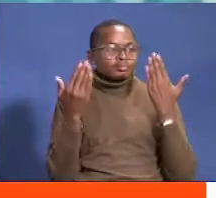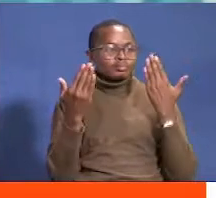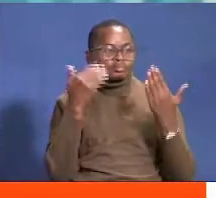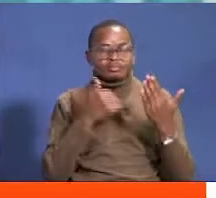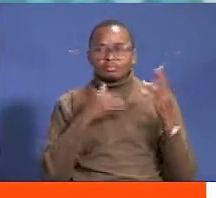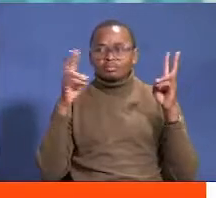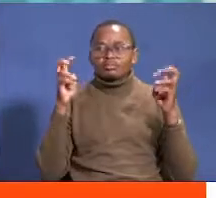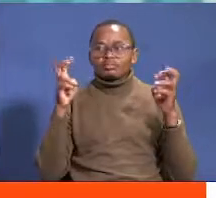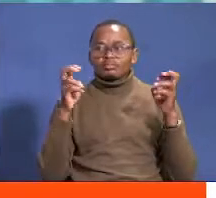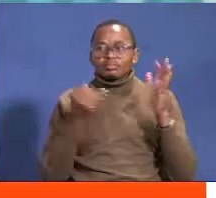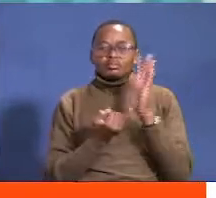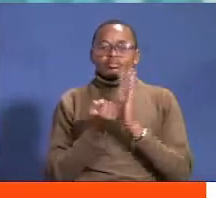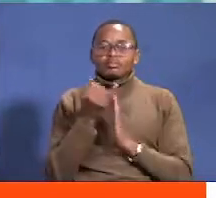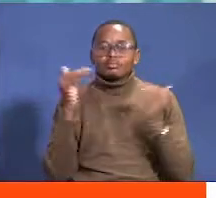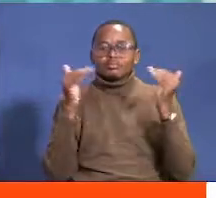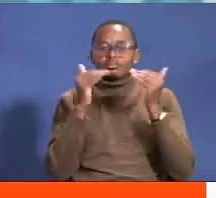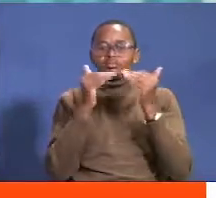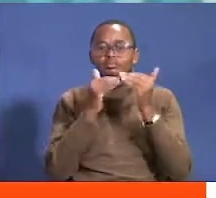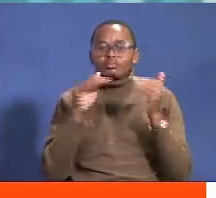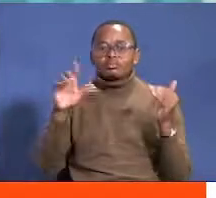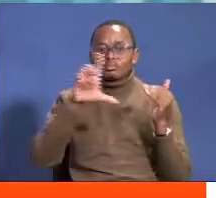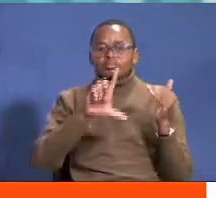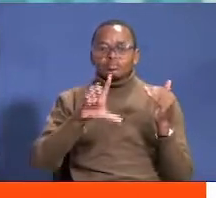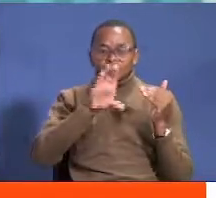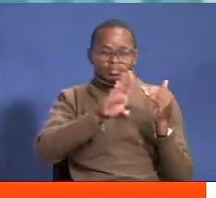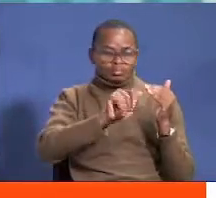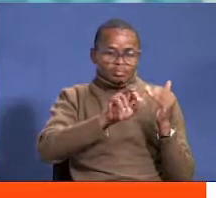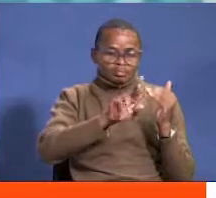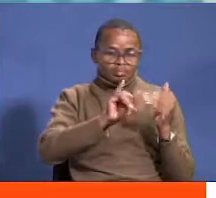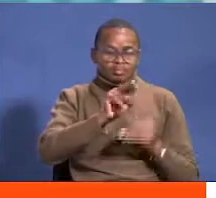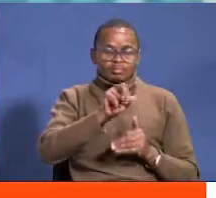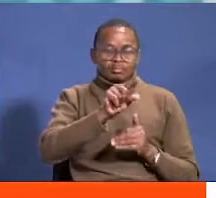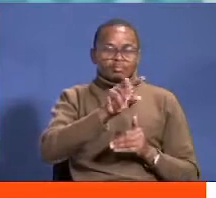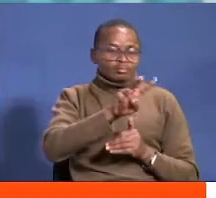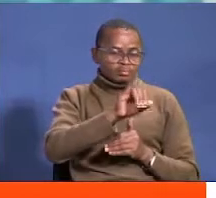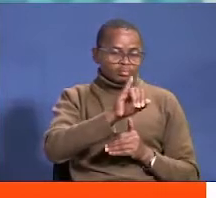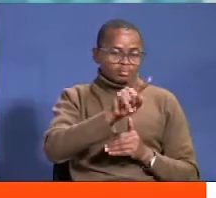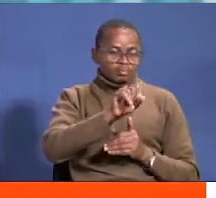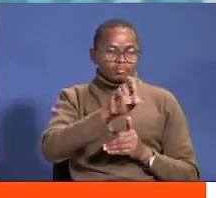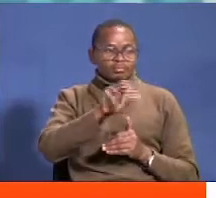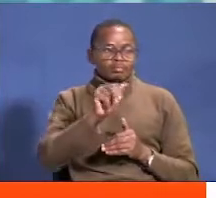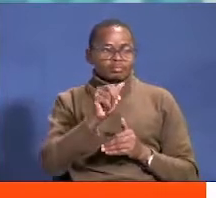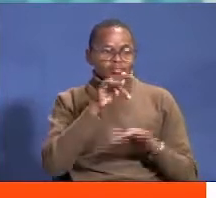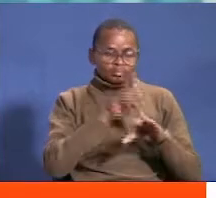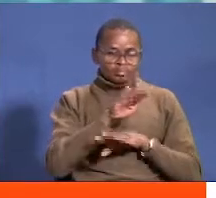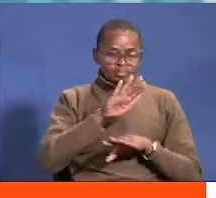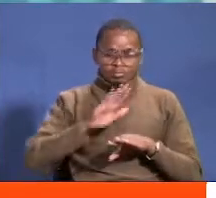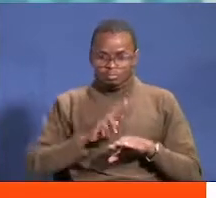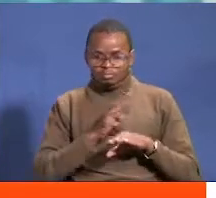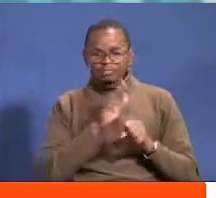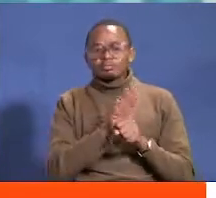an issue of, rising levels of the lake in Lake Baringo. There was Victoria, and you realize that, the effects are so